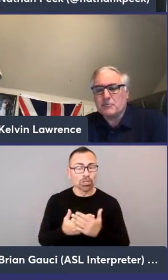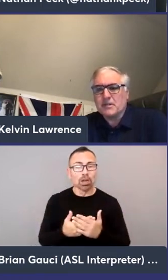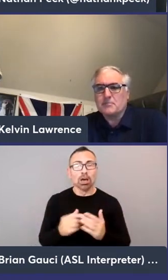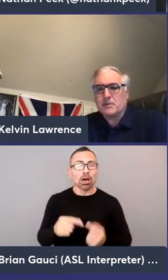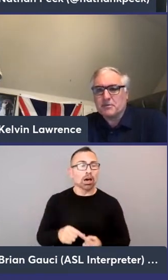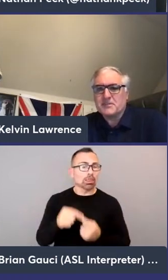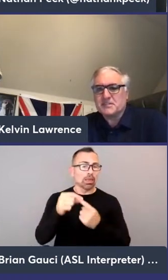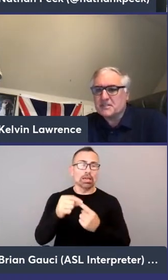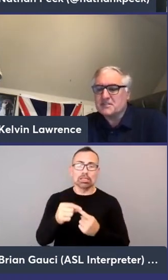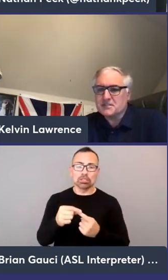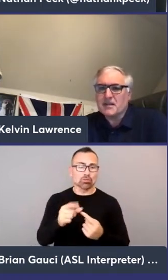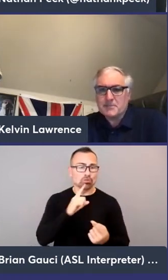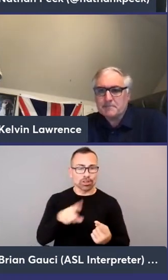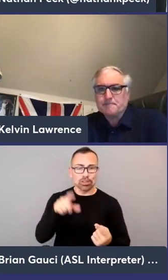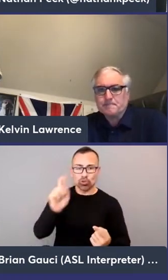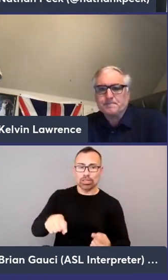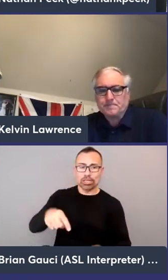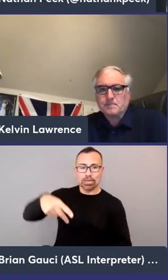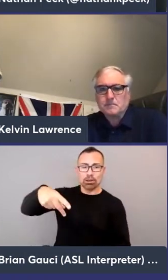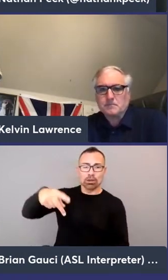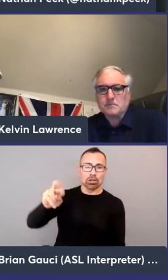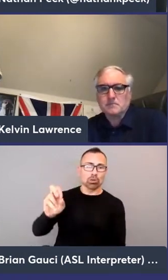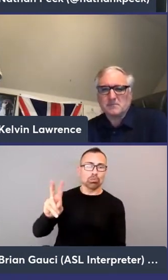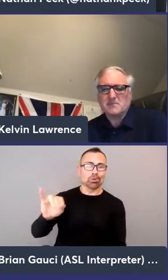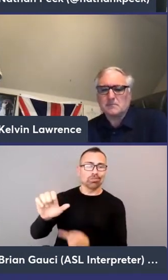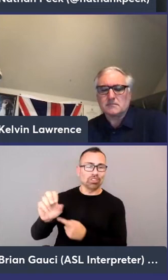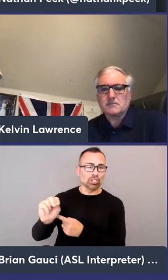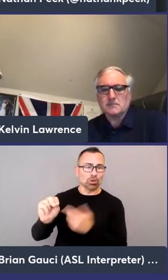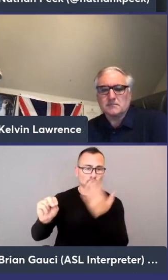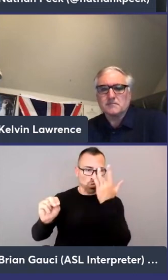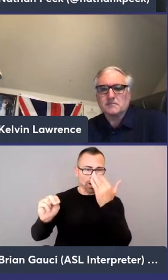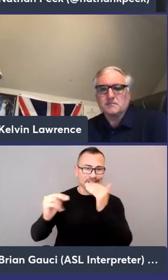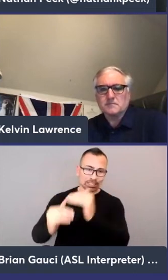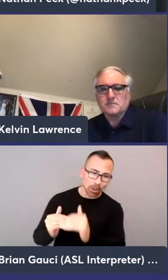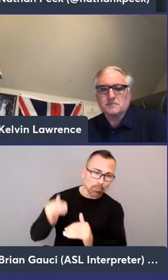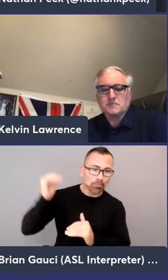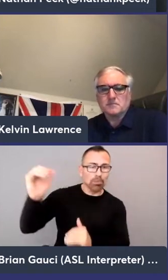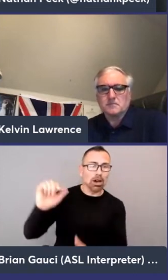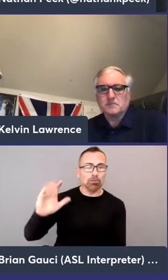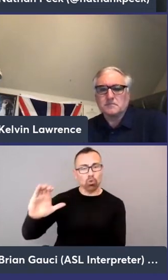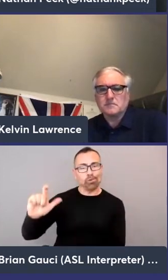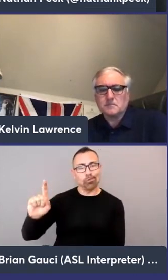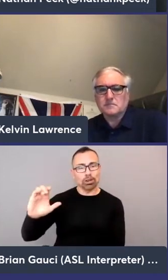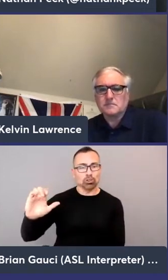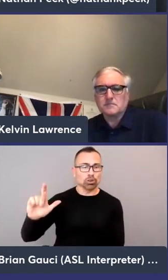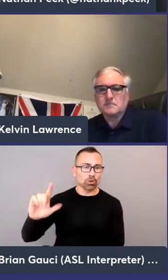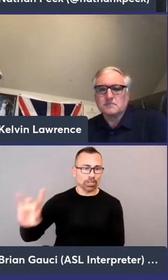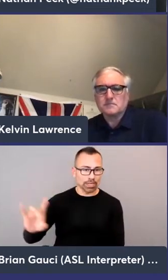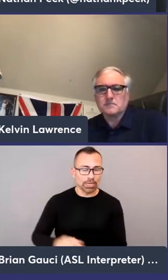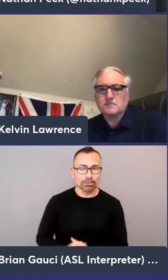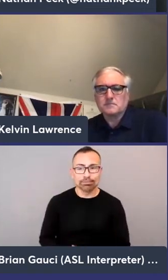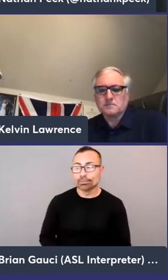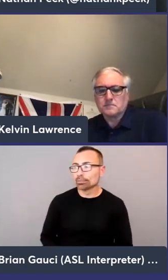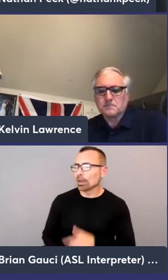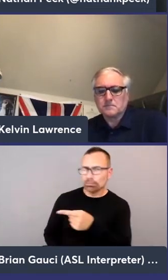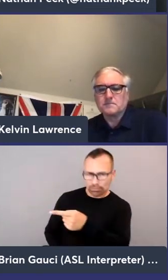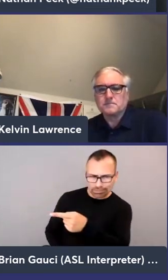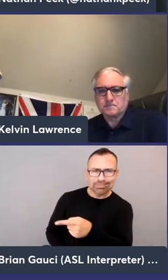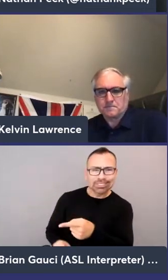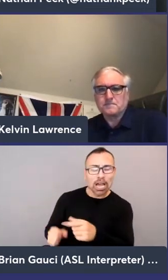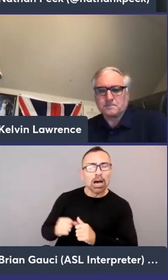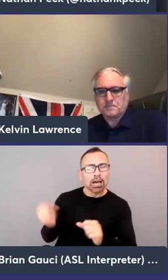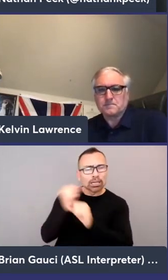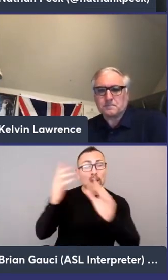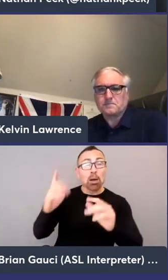some of the really big provisioned instance types. Yeah, that makes sense. And I can also imagine perhaps if there was something that was like spiky, like it was